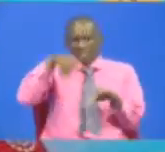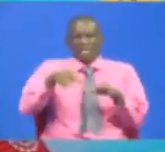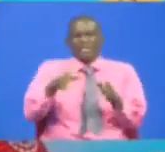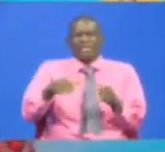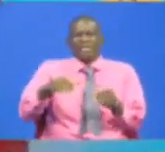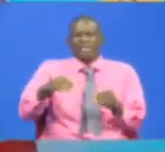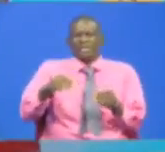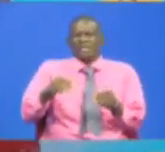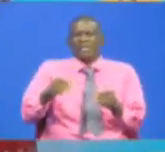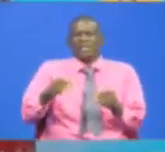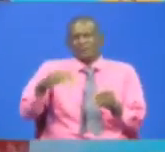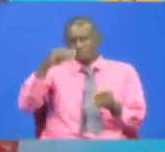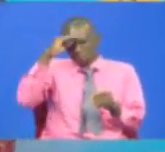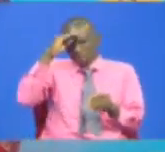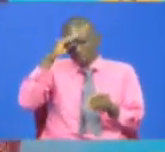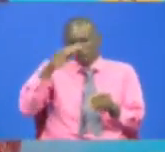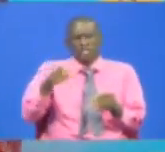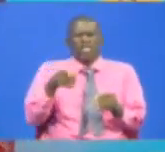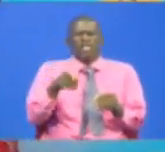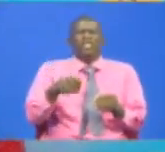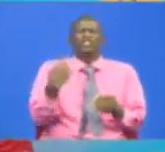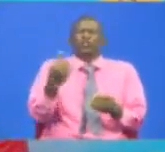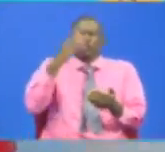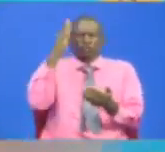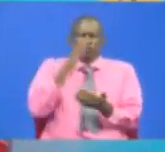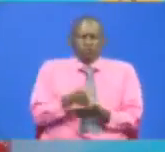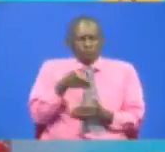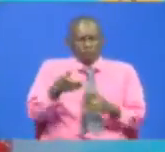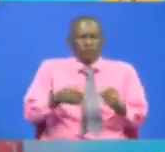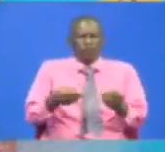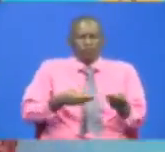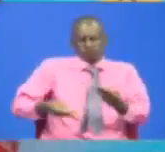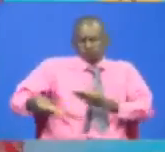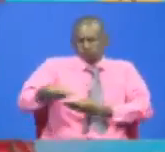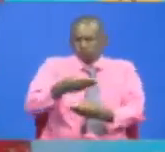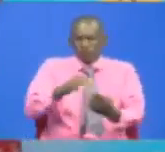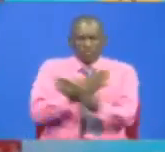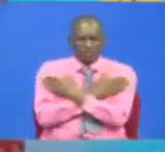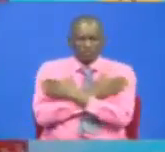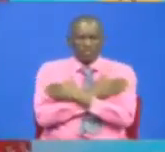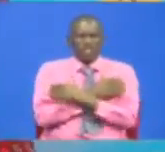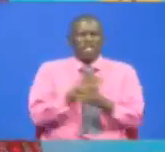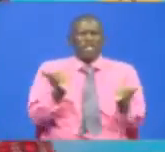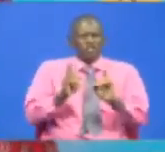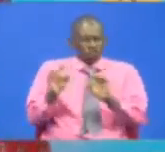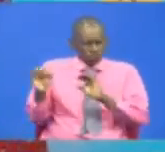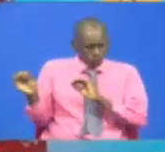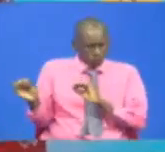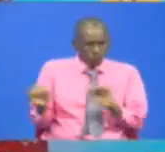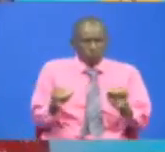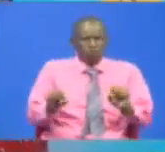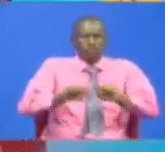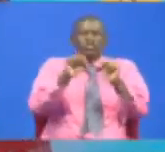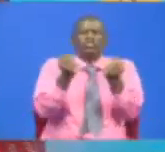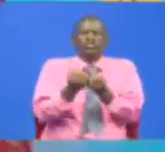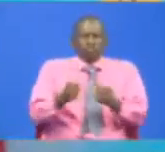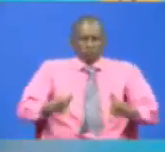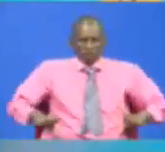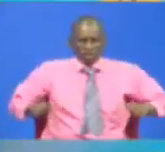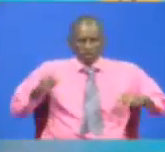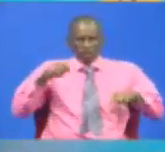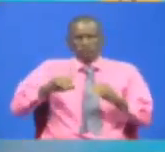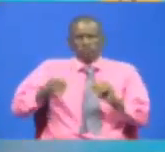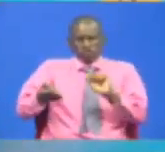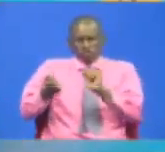bars is to stop you from socializing. It is not to shift the socializing into